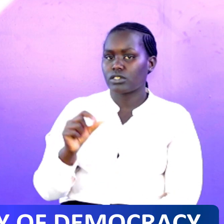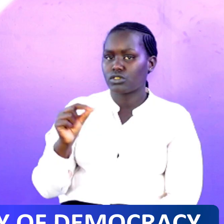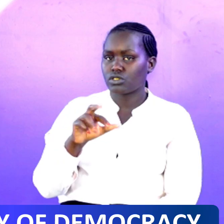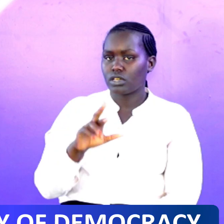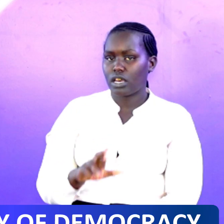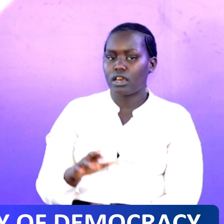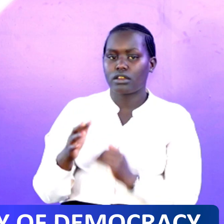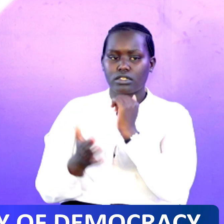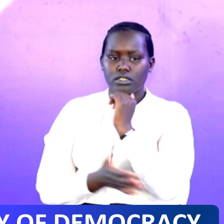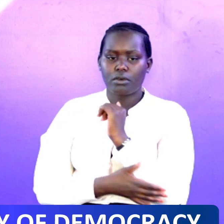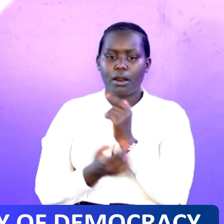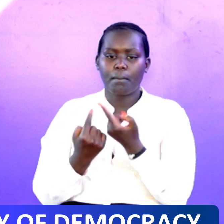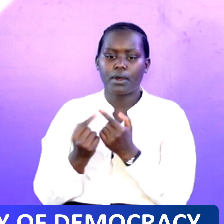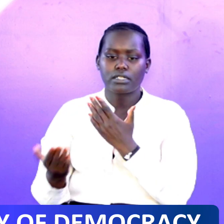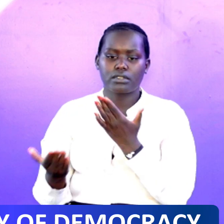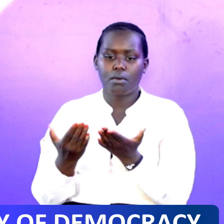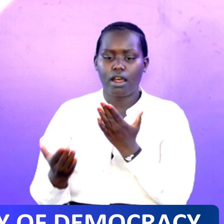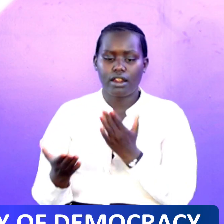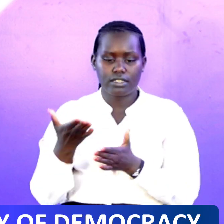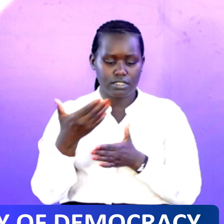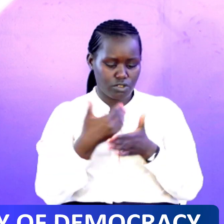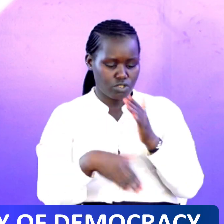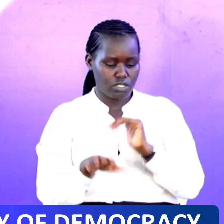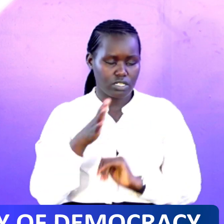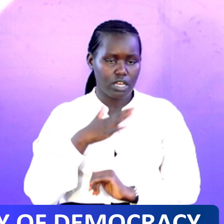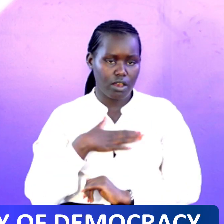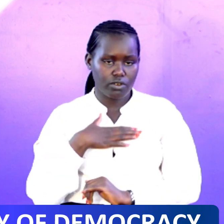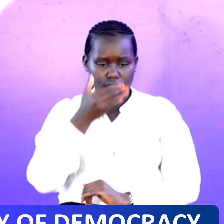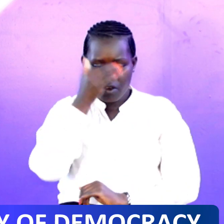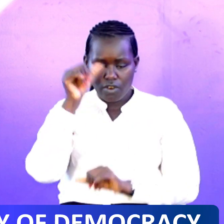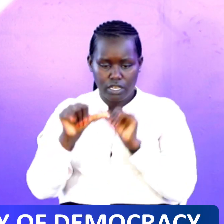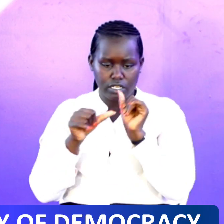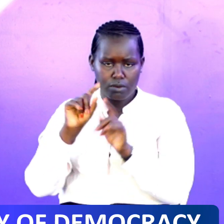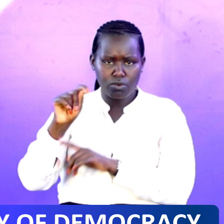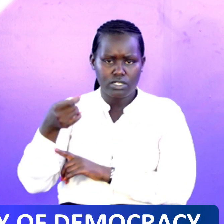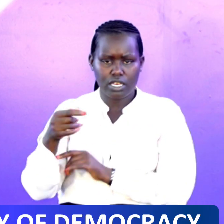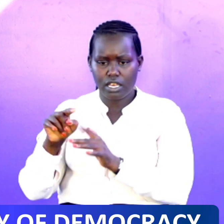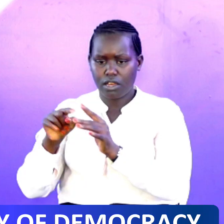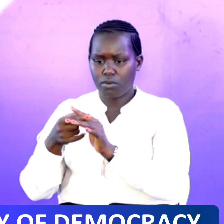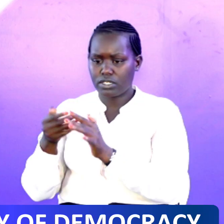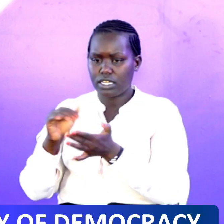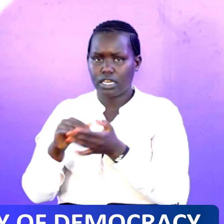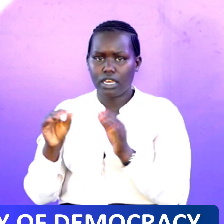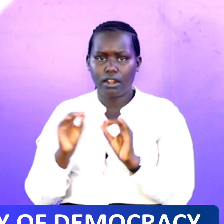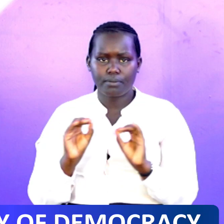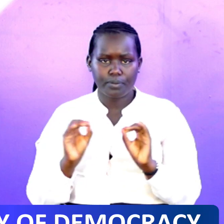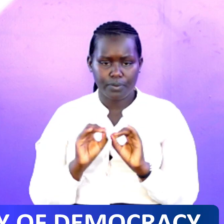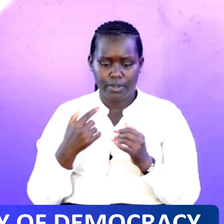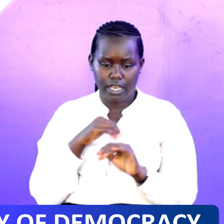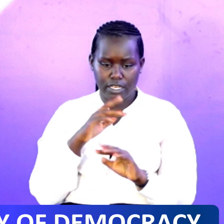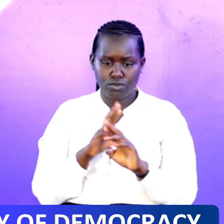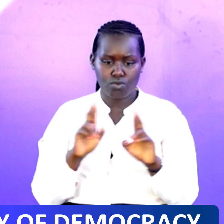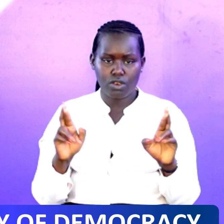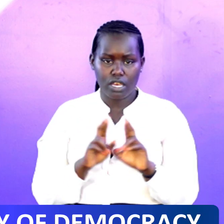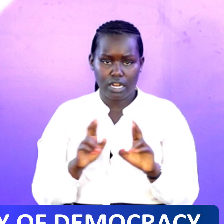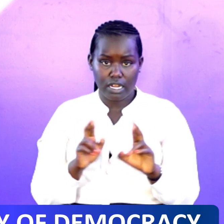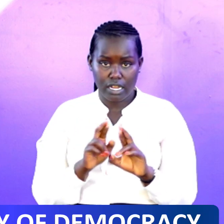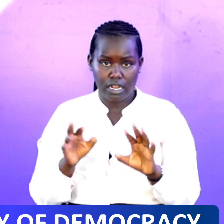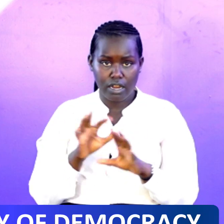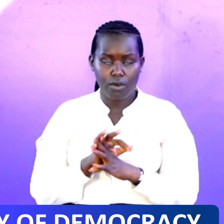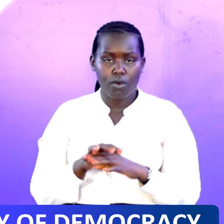in our balance sheet. What can you do? You can't say, forget about Kenya, let's start afresh. No. We are already with it. We have been with it